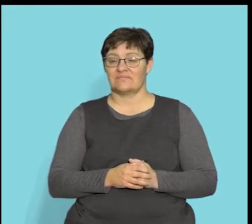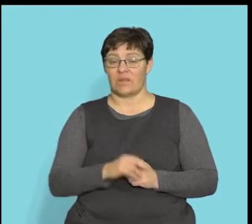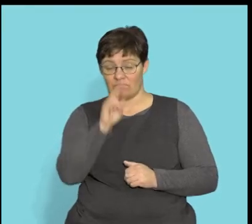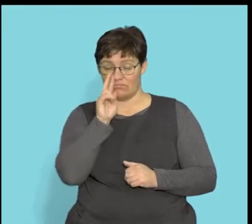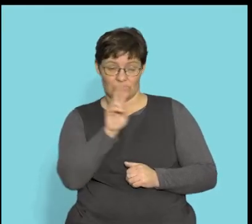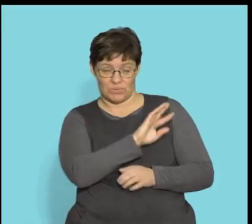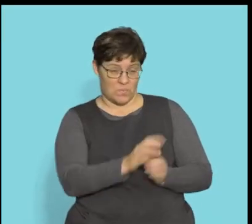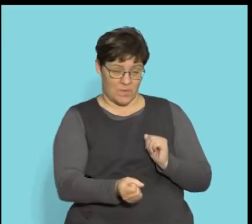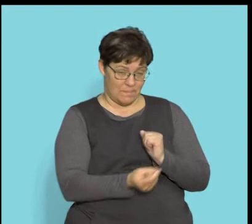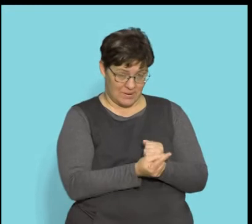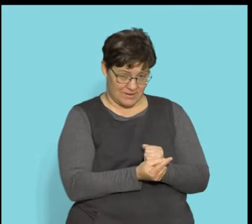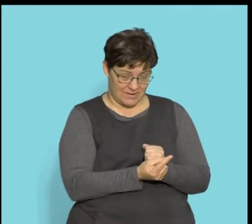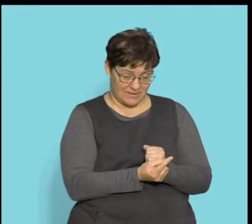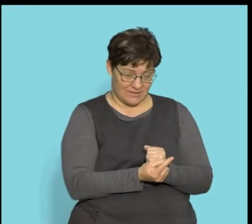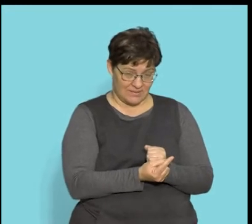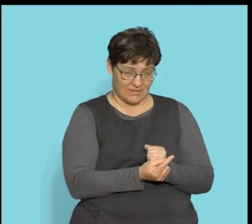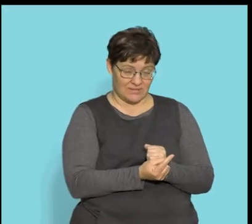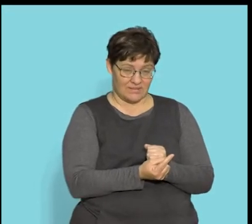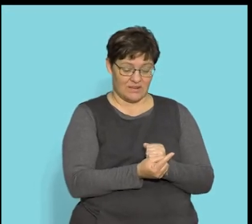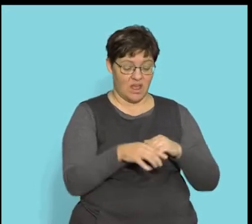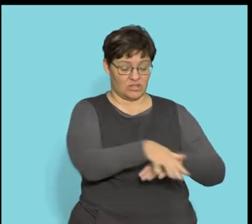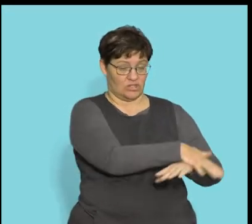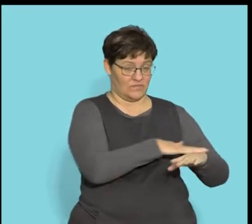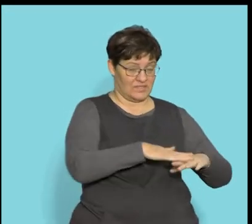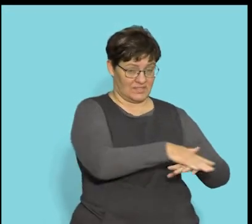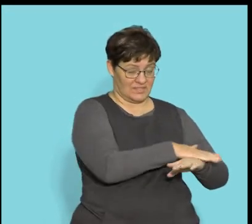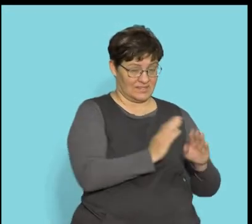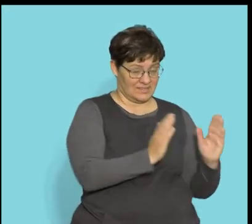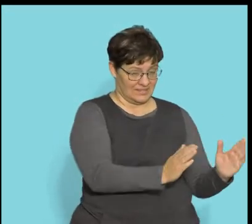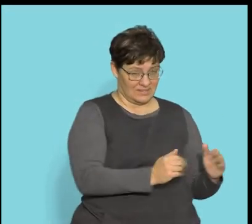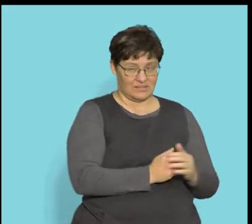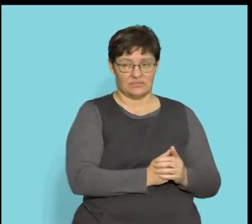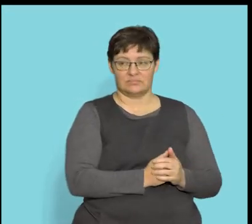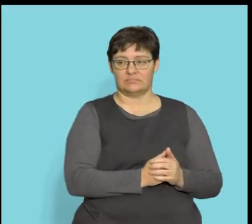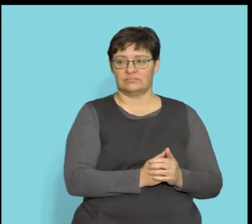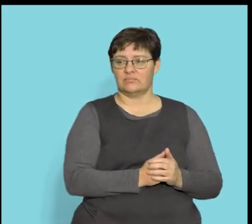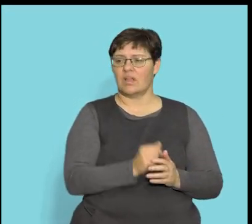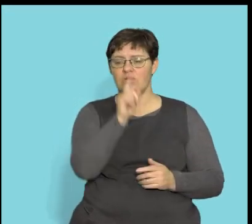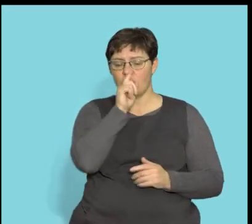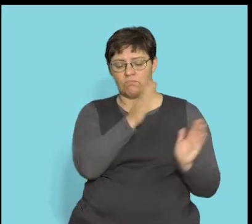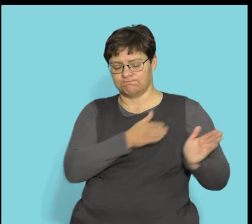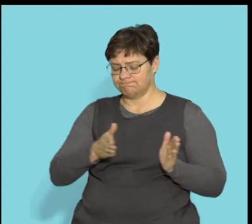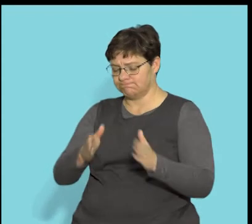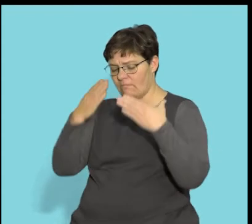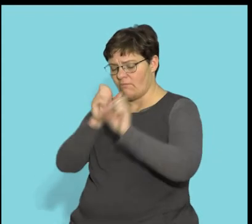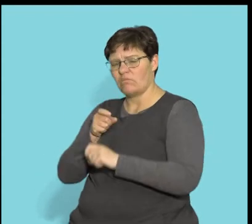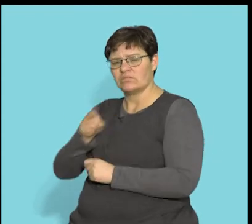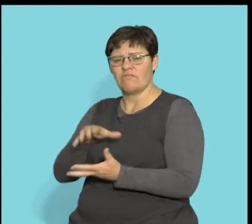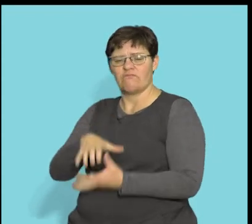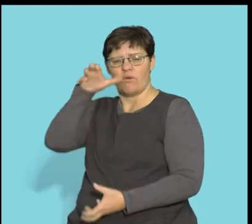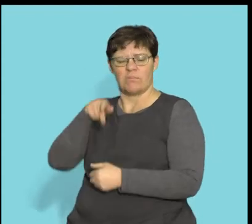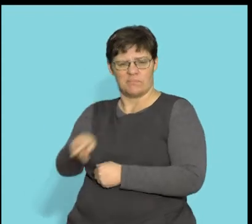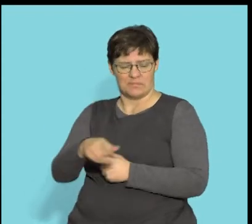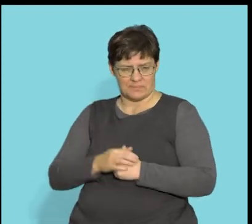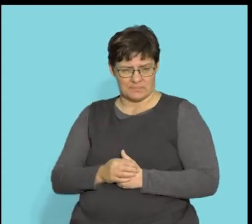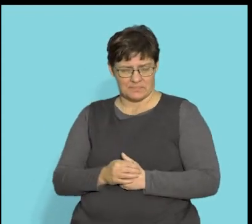So now that we've seen what happens with the surface area, we are going to predict what will happen to